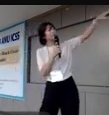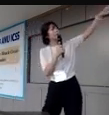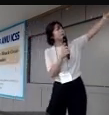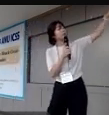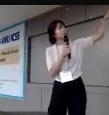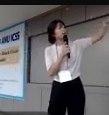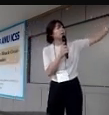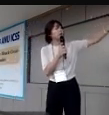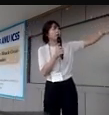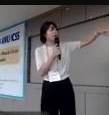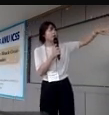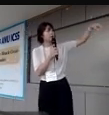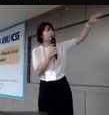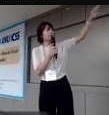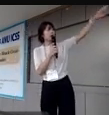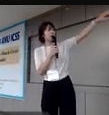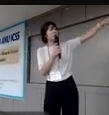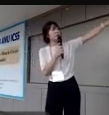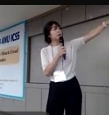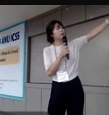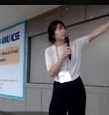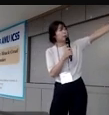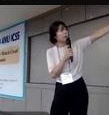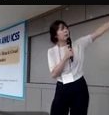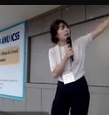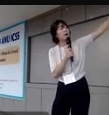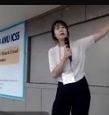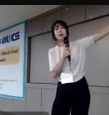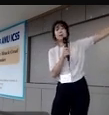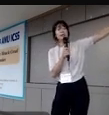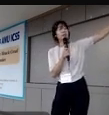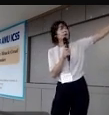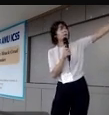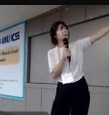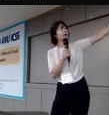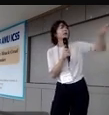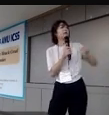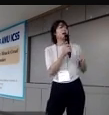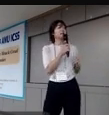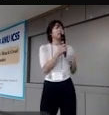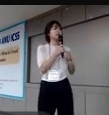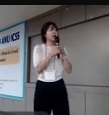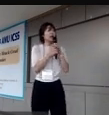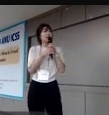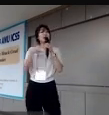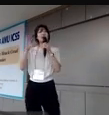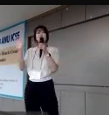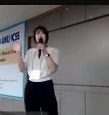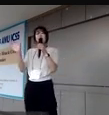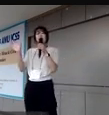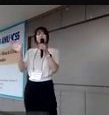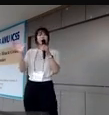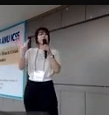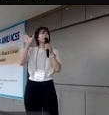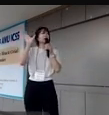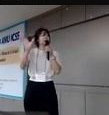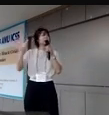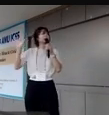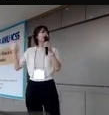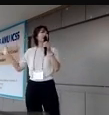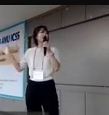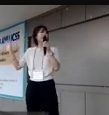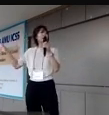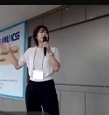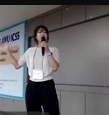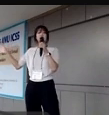some supplementary information to the poet and the linguist with relative clauses, and then use that information